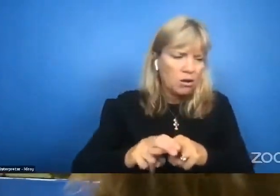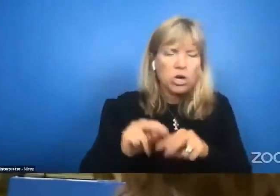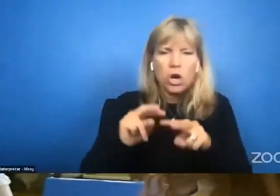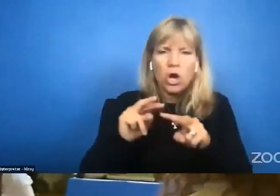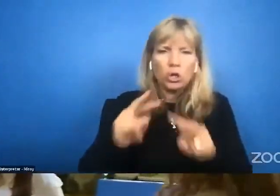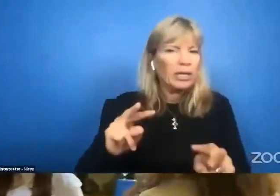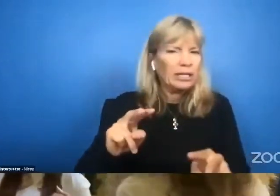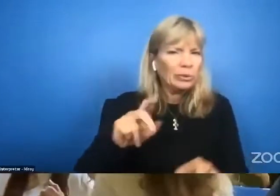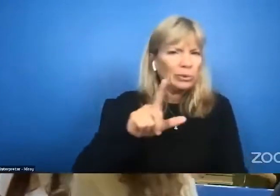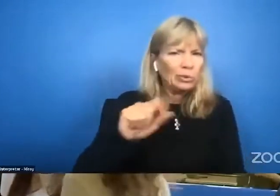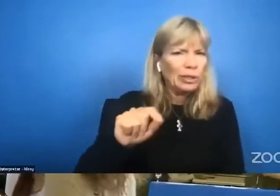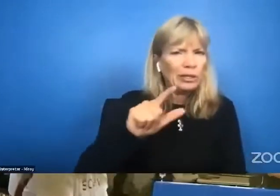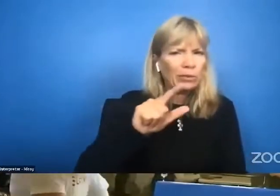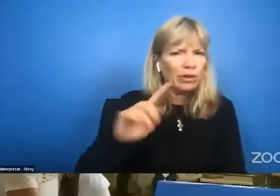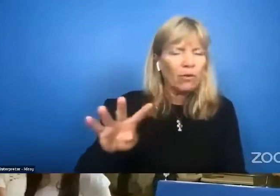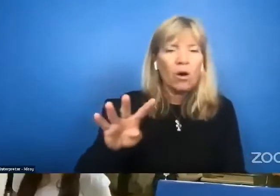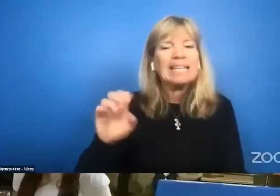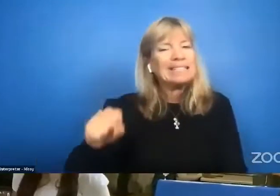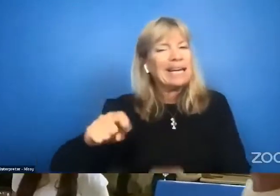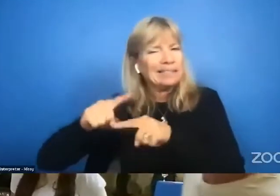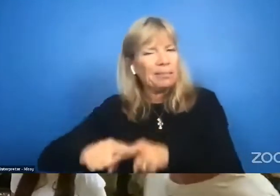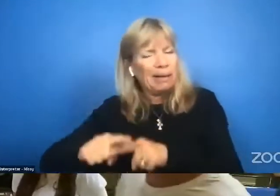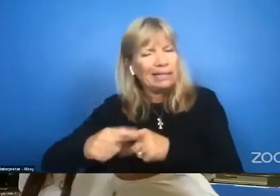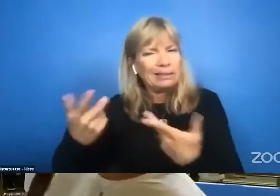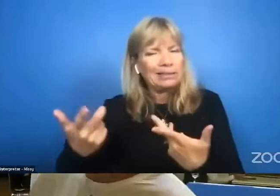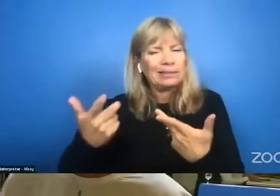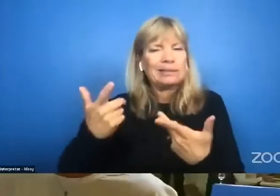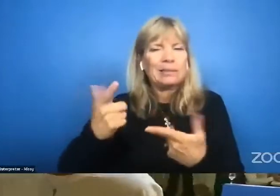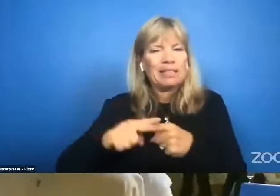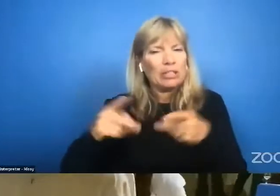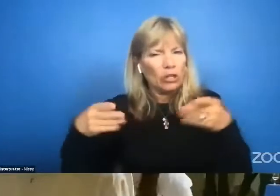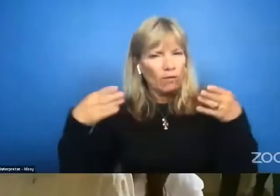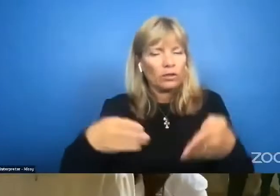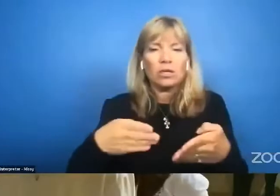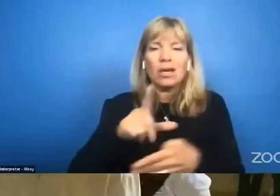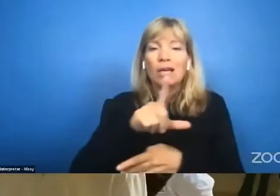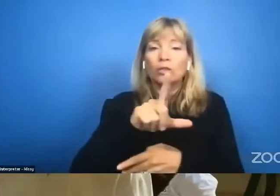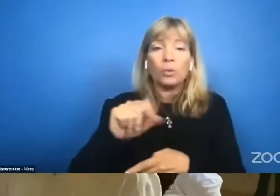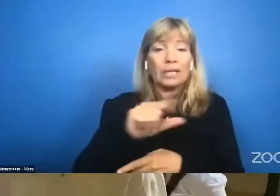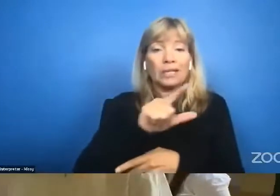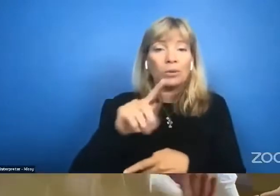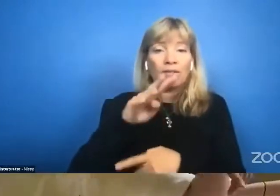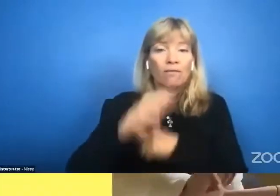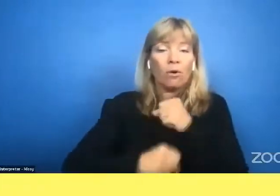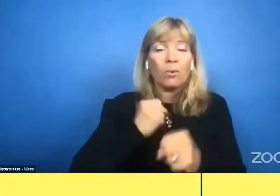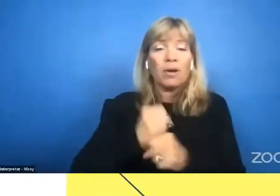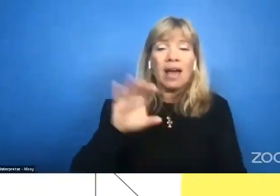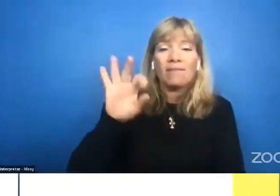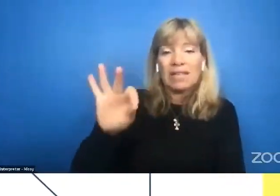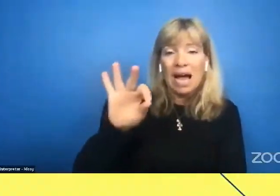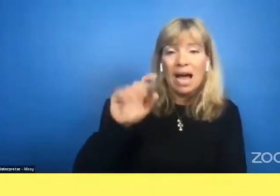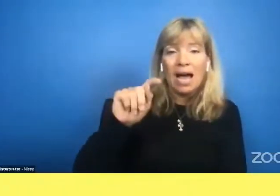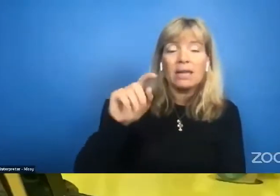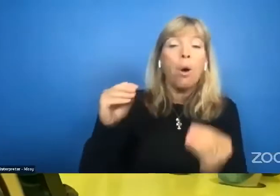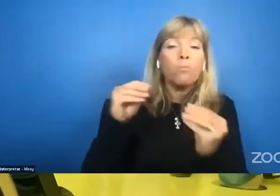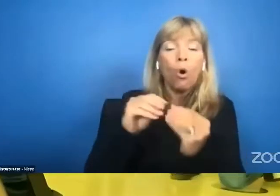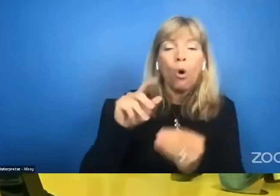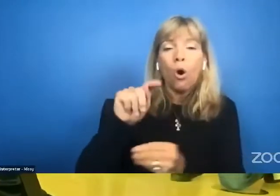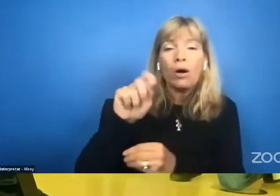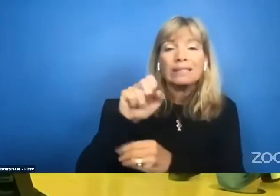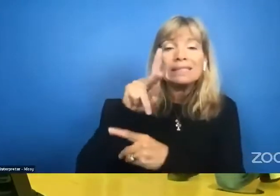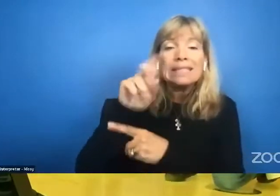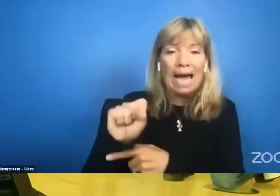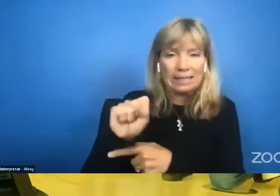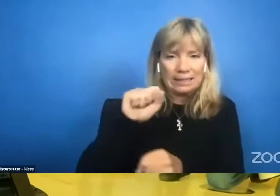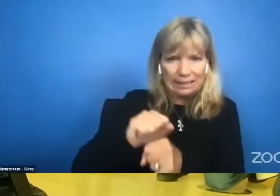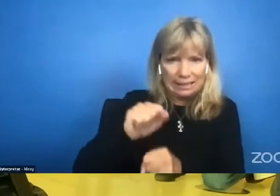bit on their focus. I mean, in 2024 we have 9 tasks more, so it's not only going up stairs and going downstairs.